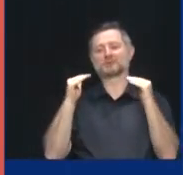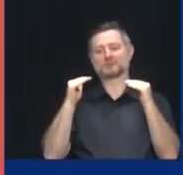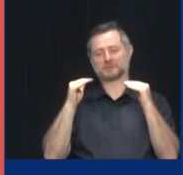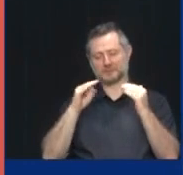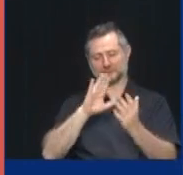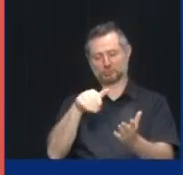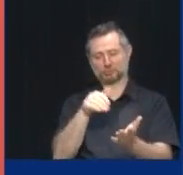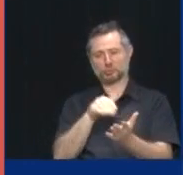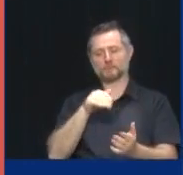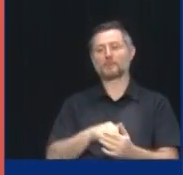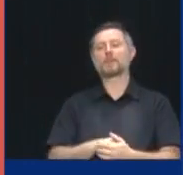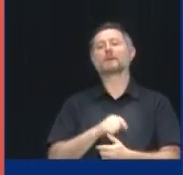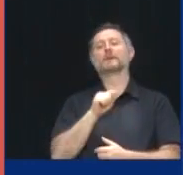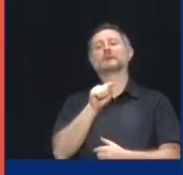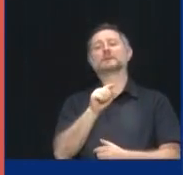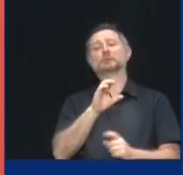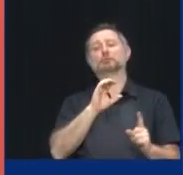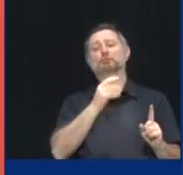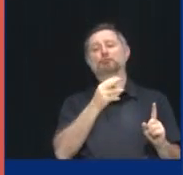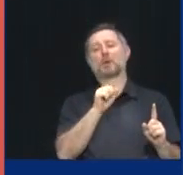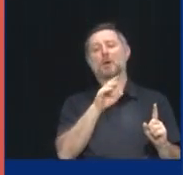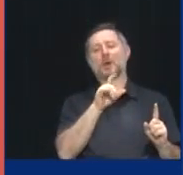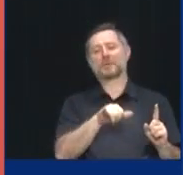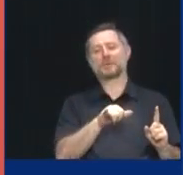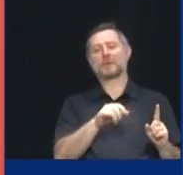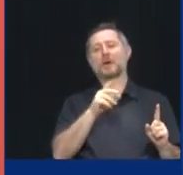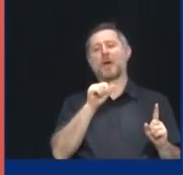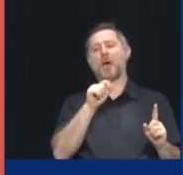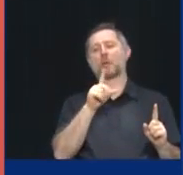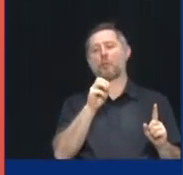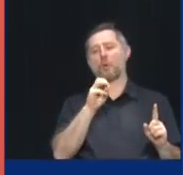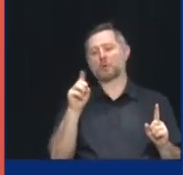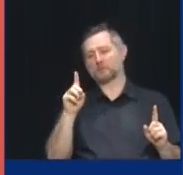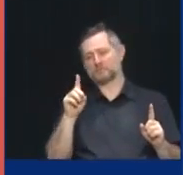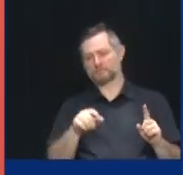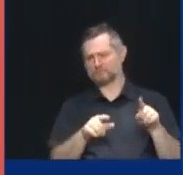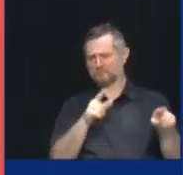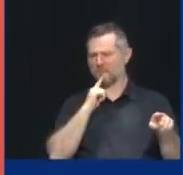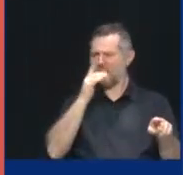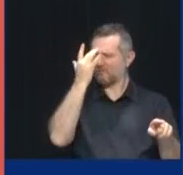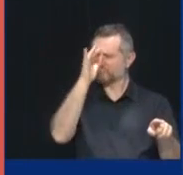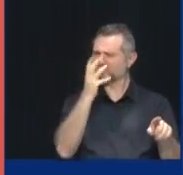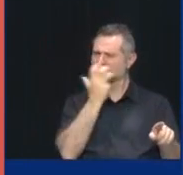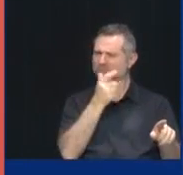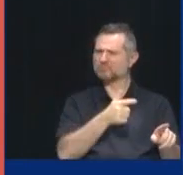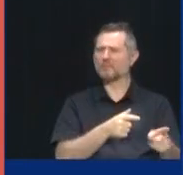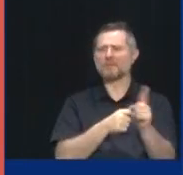Arrowwood, whose legislative genius got us here today, Tanya Walker.